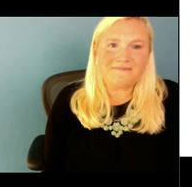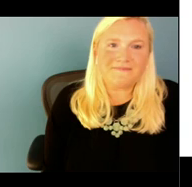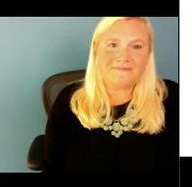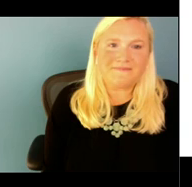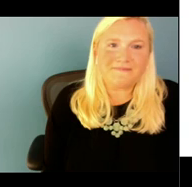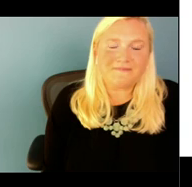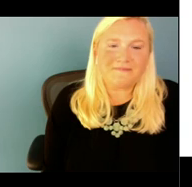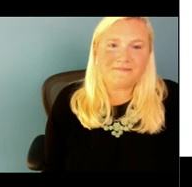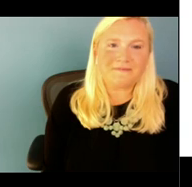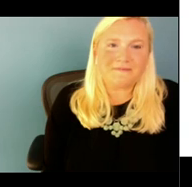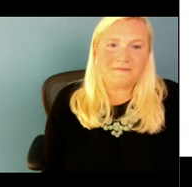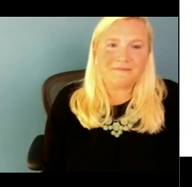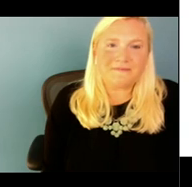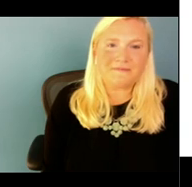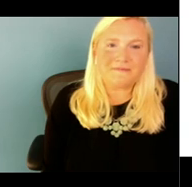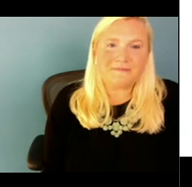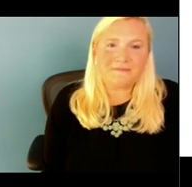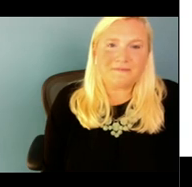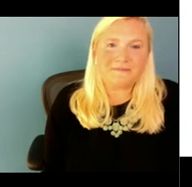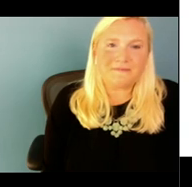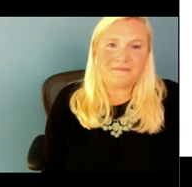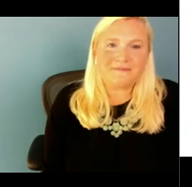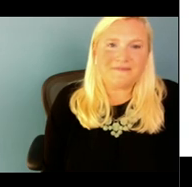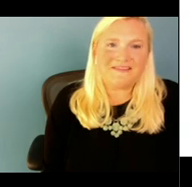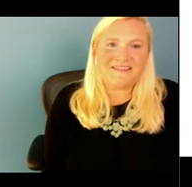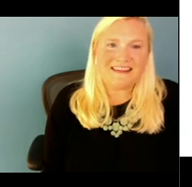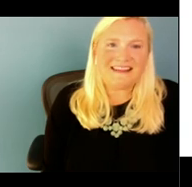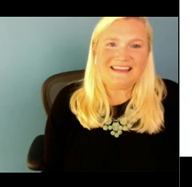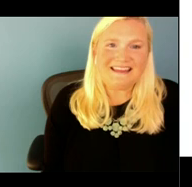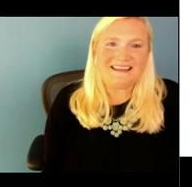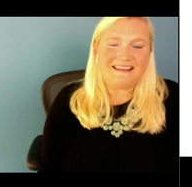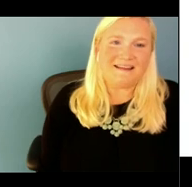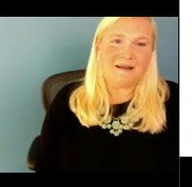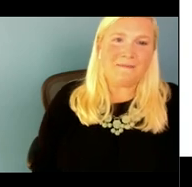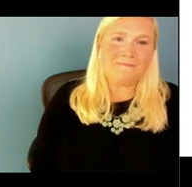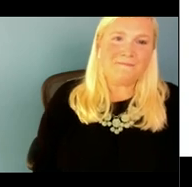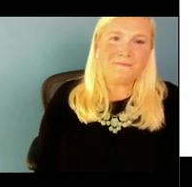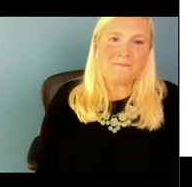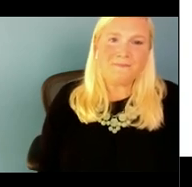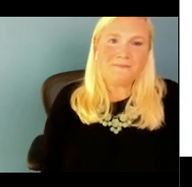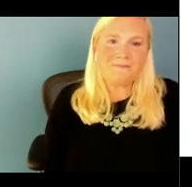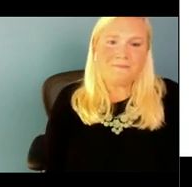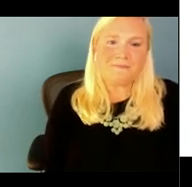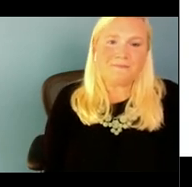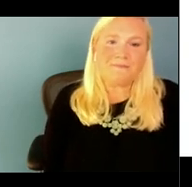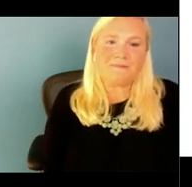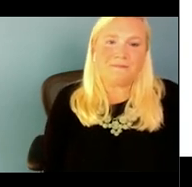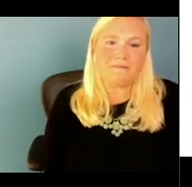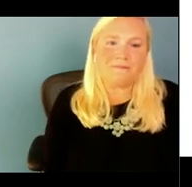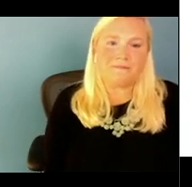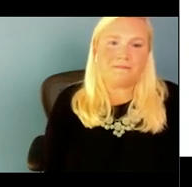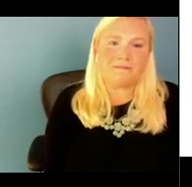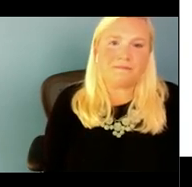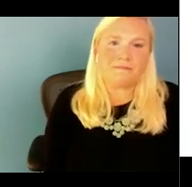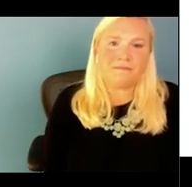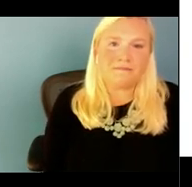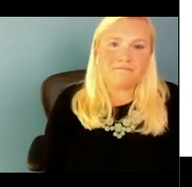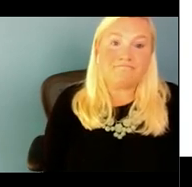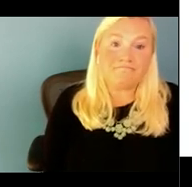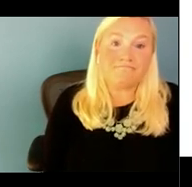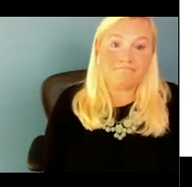school cafeteria, or asking for, you know, what they want, saying thank you, you know, whatever the things are that they identify. They've basically told you what your